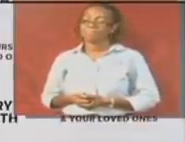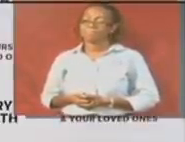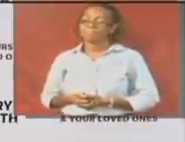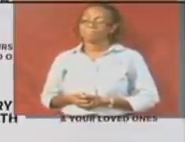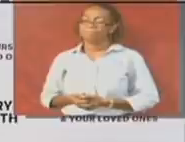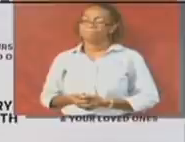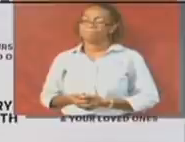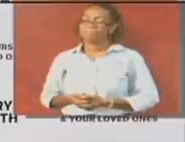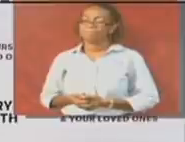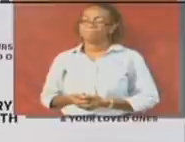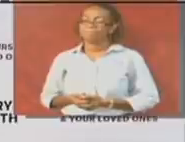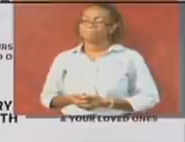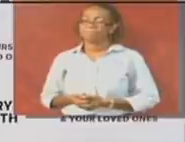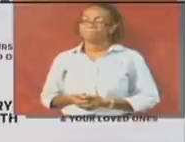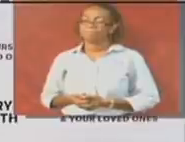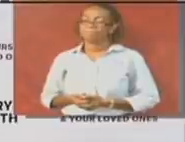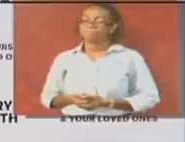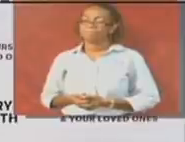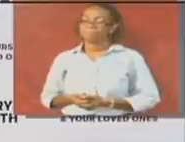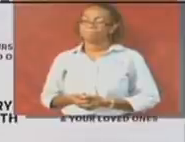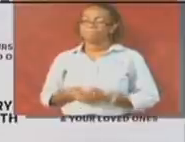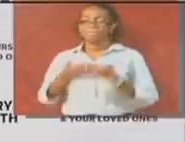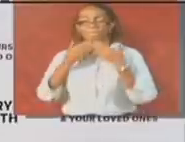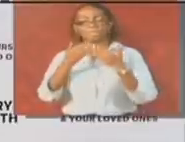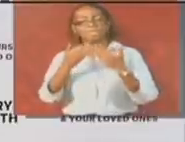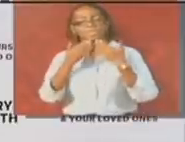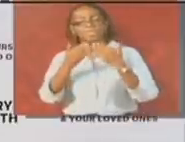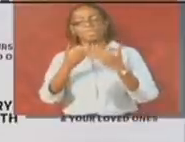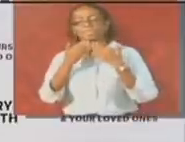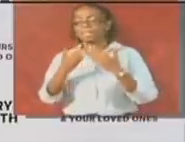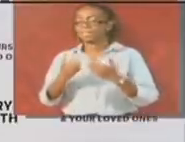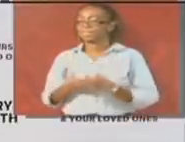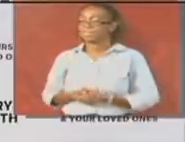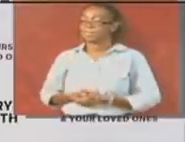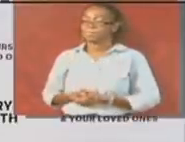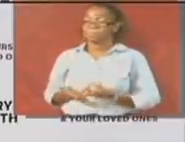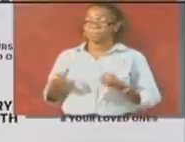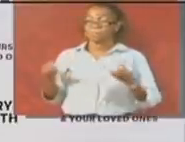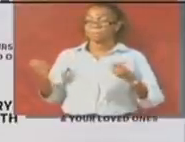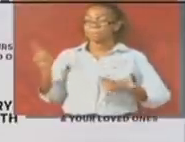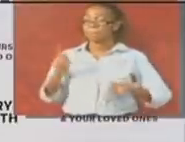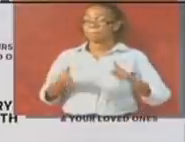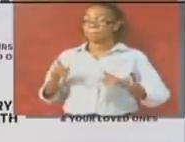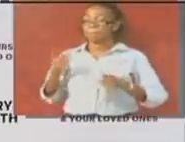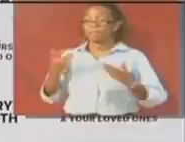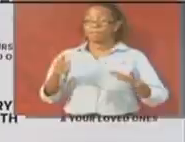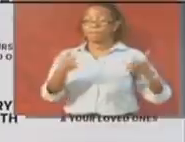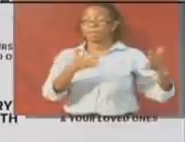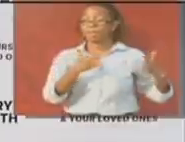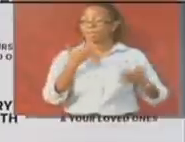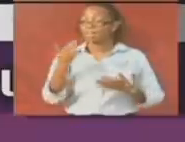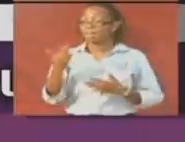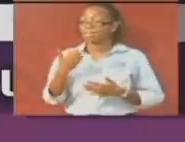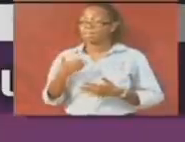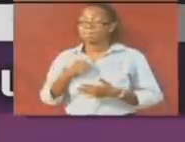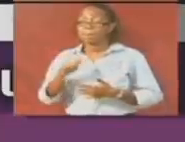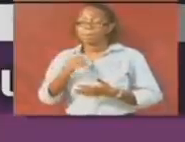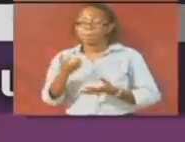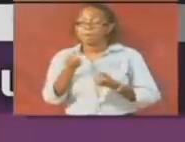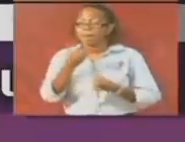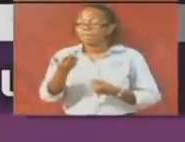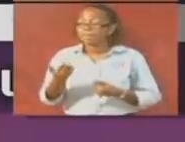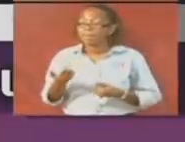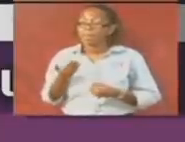Kim Mudram from the Express. Thanks. My colleagues really took a lot of my questions, but Dr. Hines, I really have to ask you to revisit the